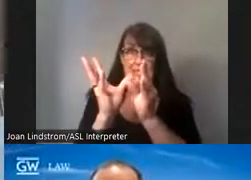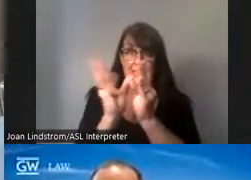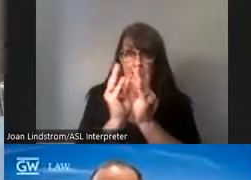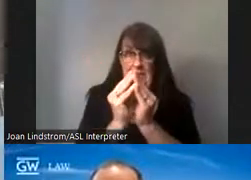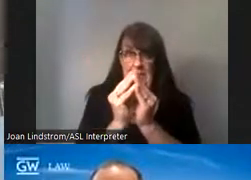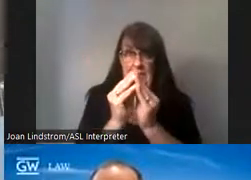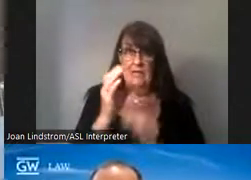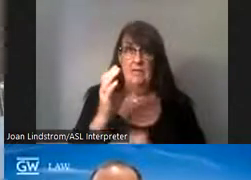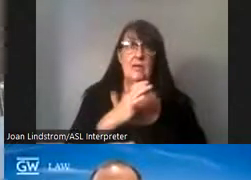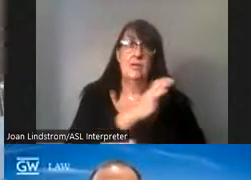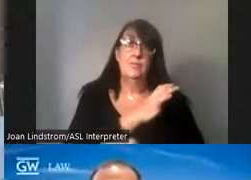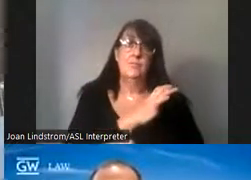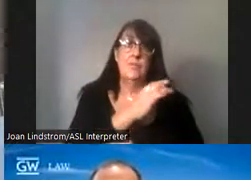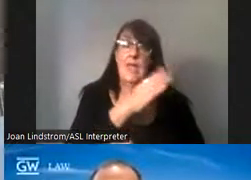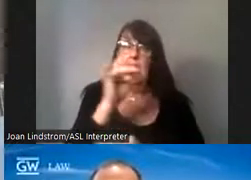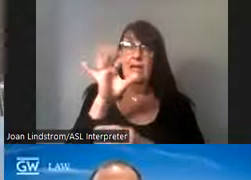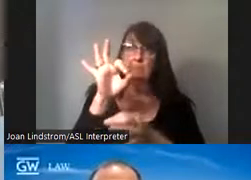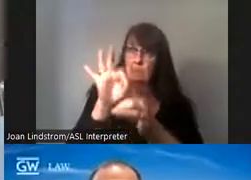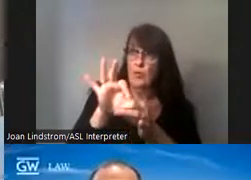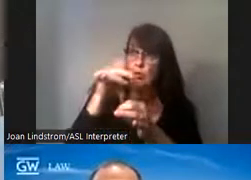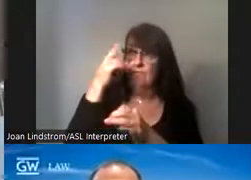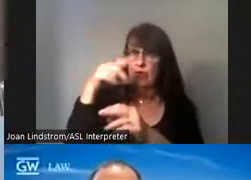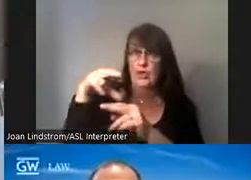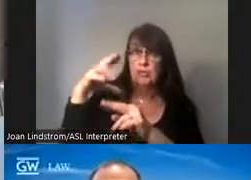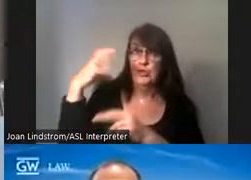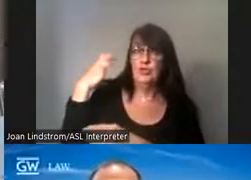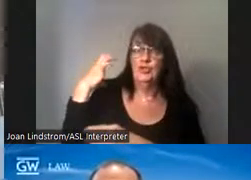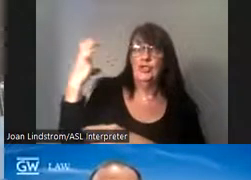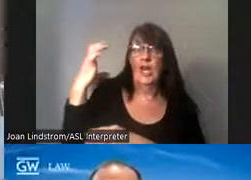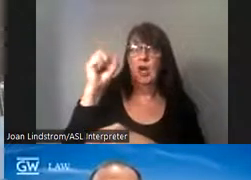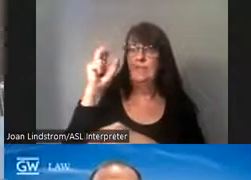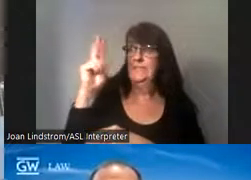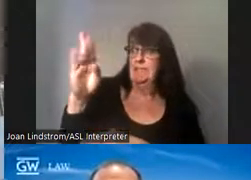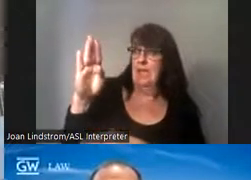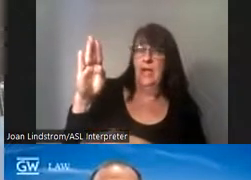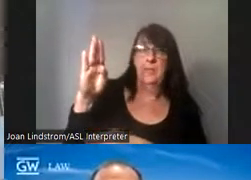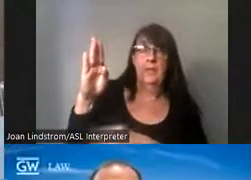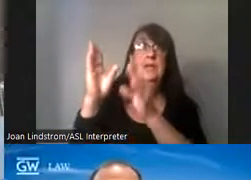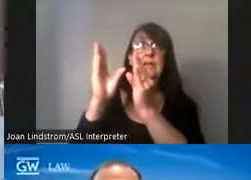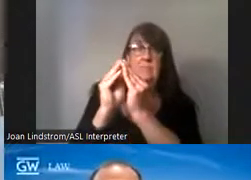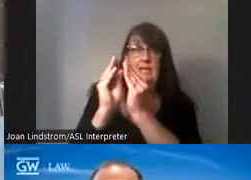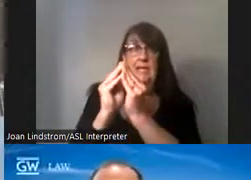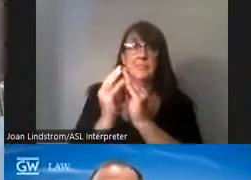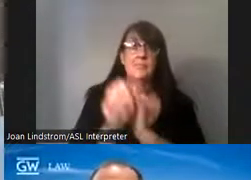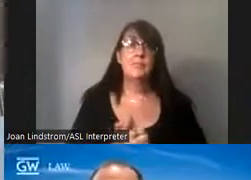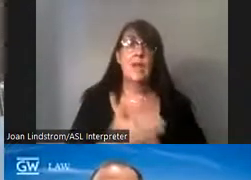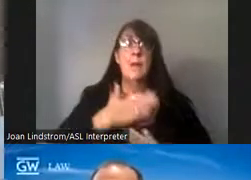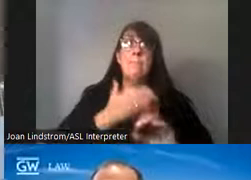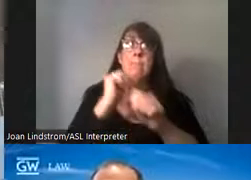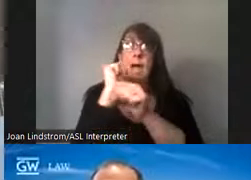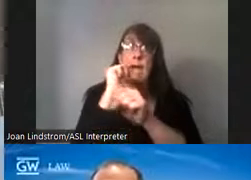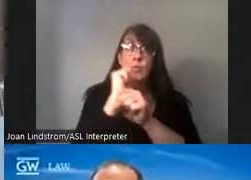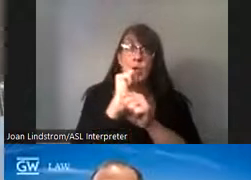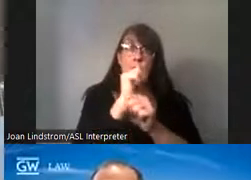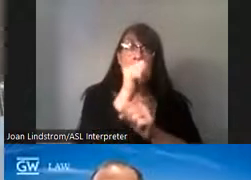be nominated as chair of the subcommittee, actually. So my work in the private